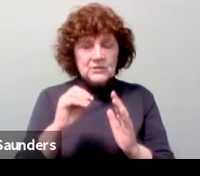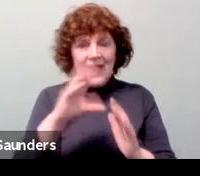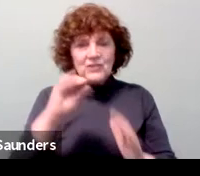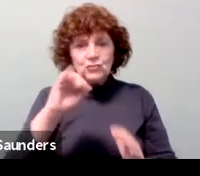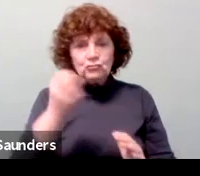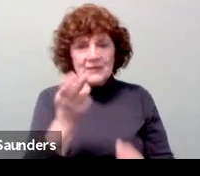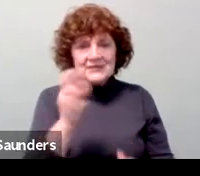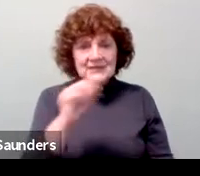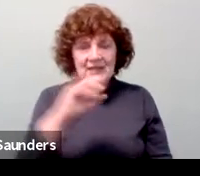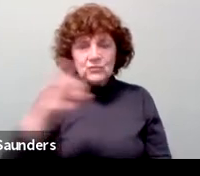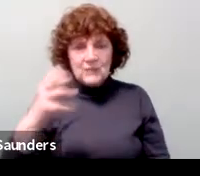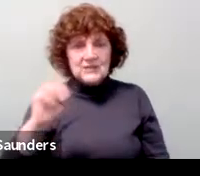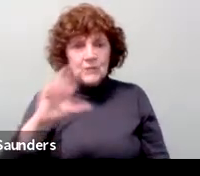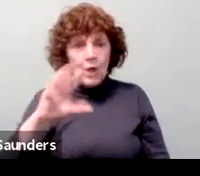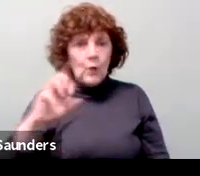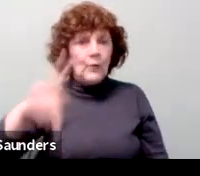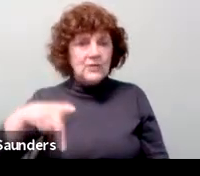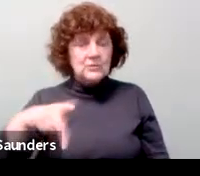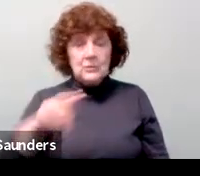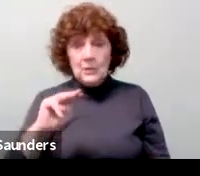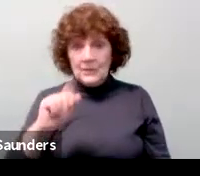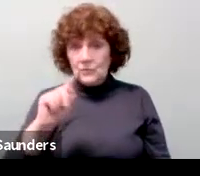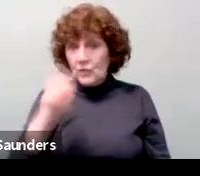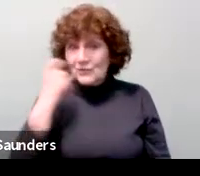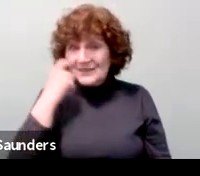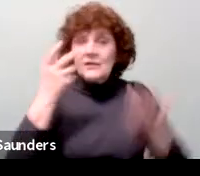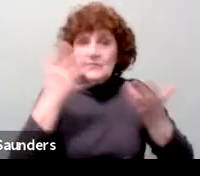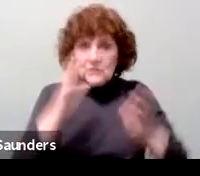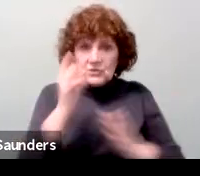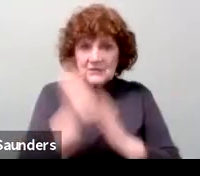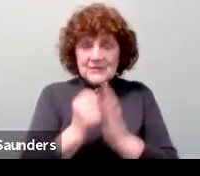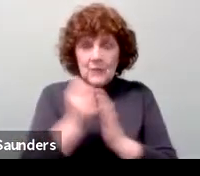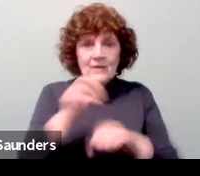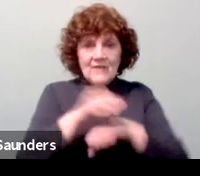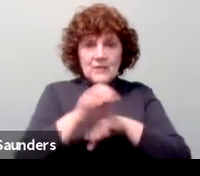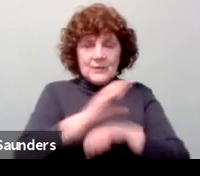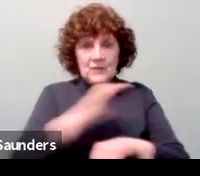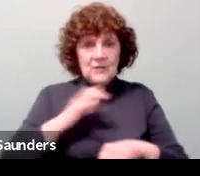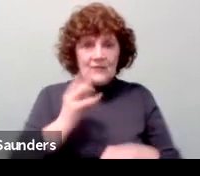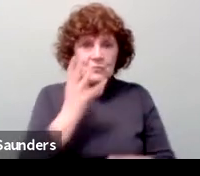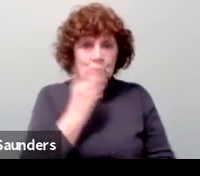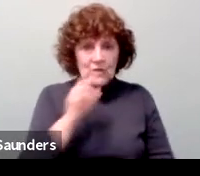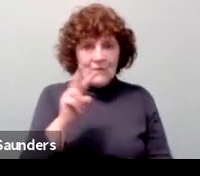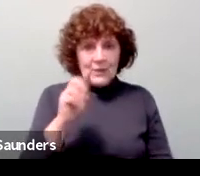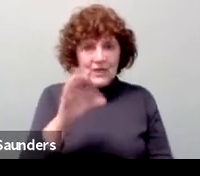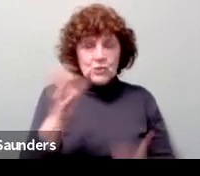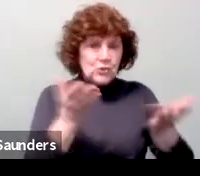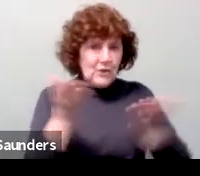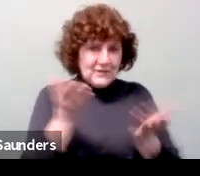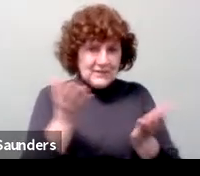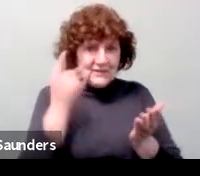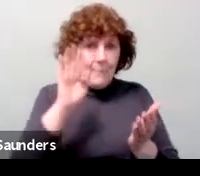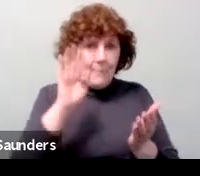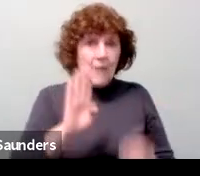corporation. Matan recently finished a term on the Advisory Council of Jewish Vocational Services of